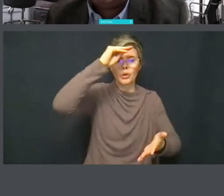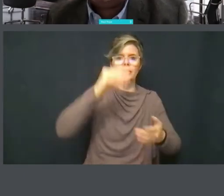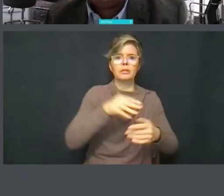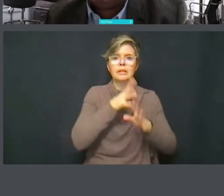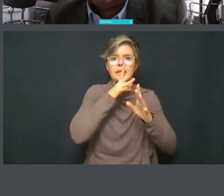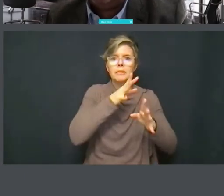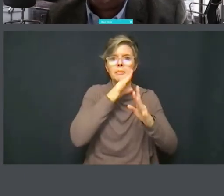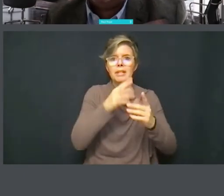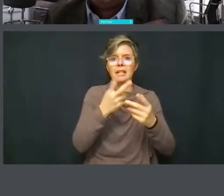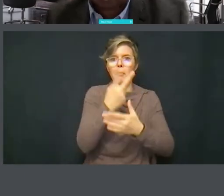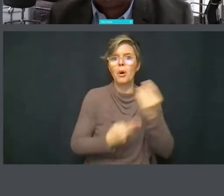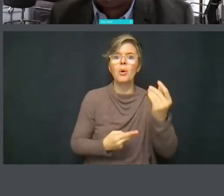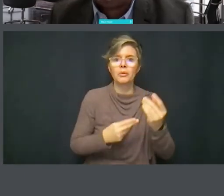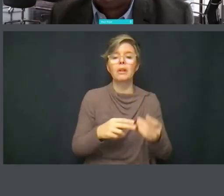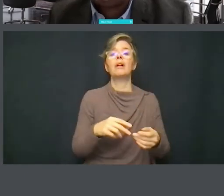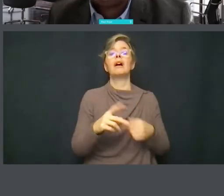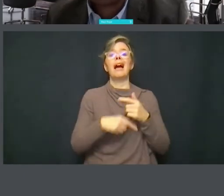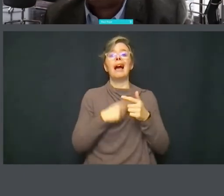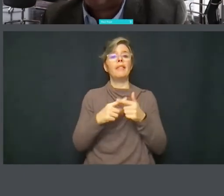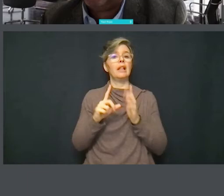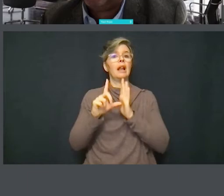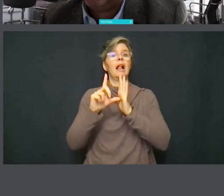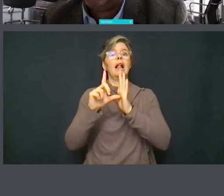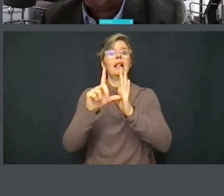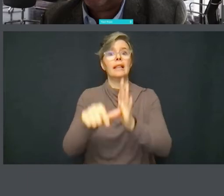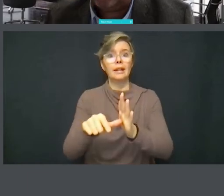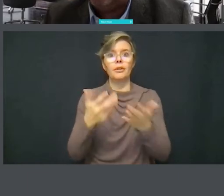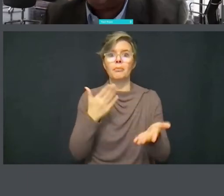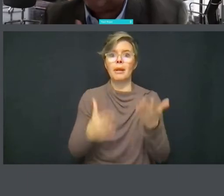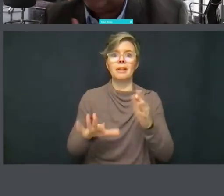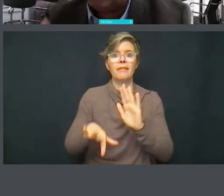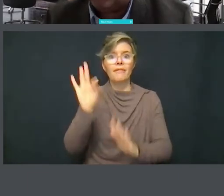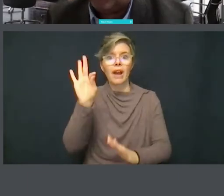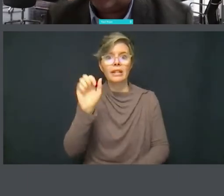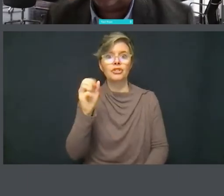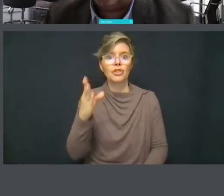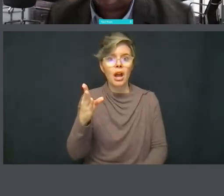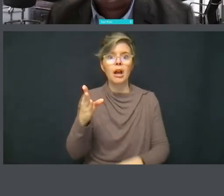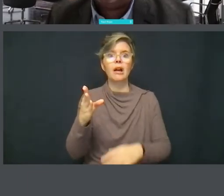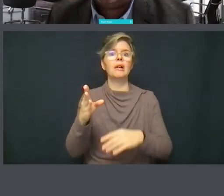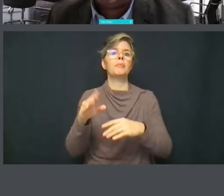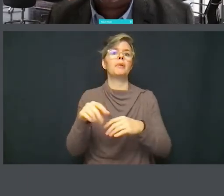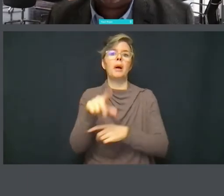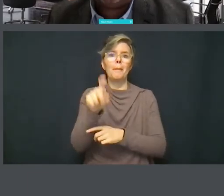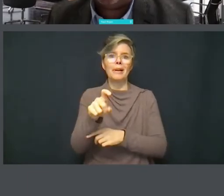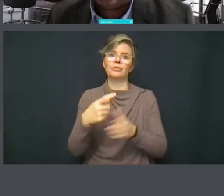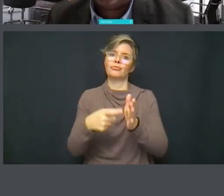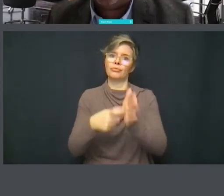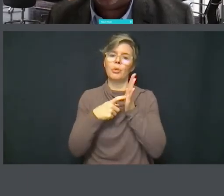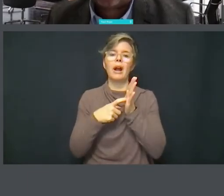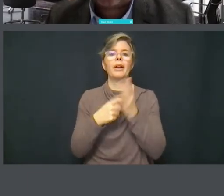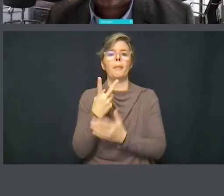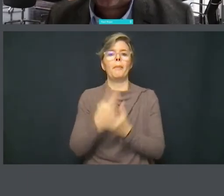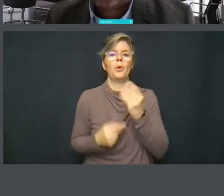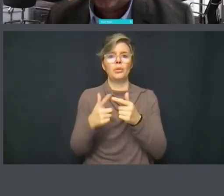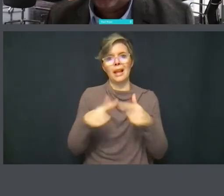that requires you to be bilingual, or you might be doing virtual work where you have to communicate with folks not in English, right?